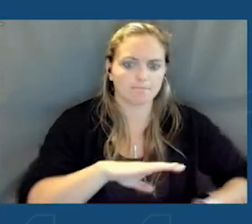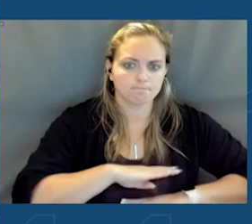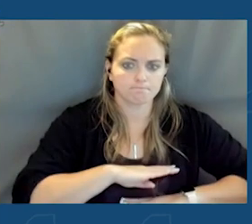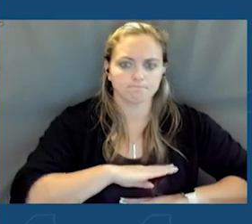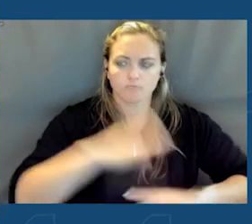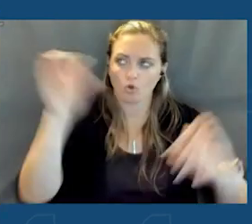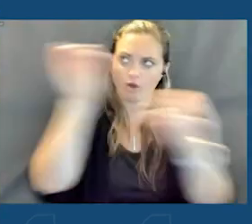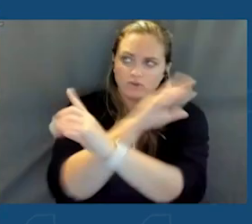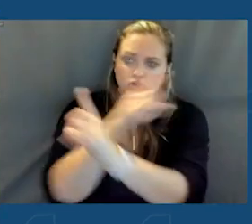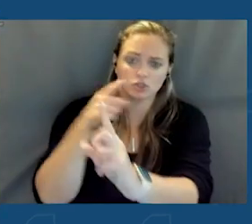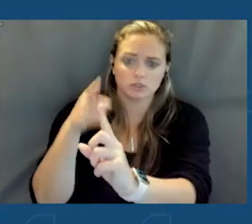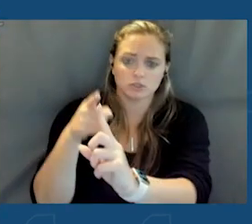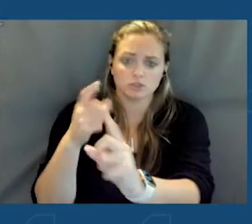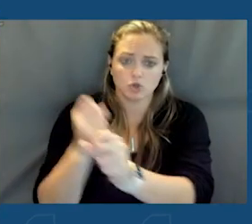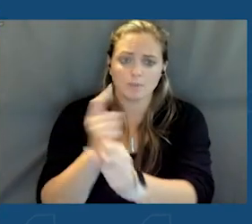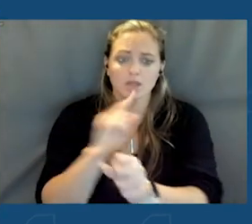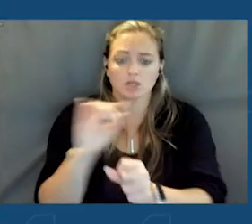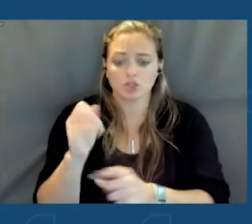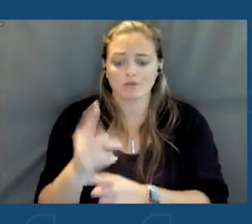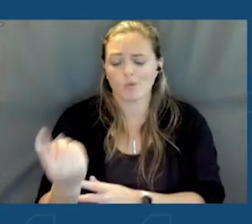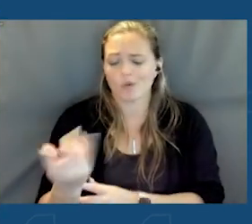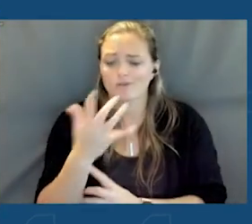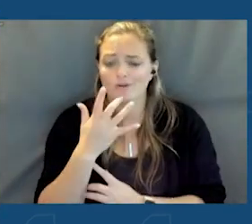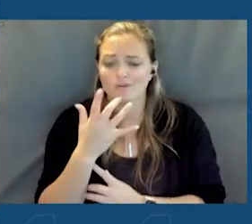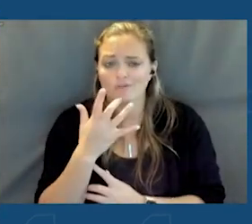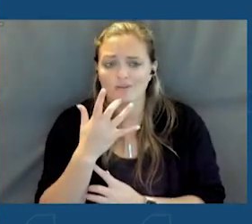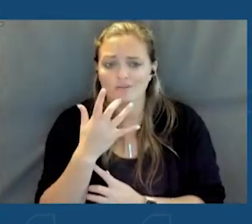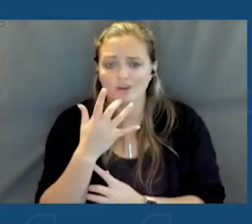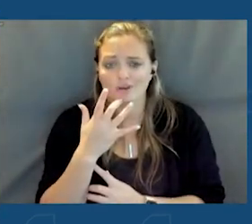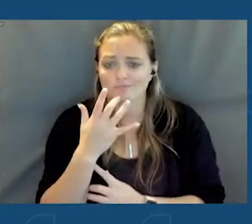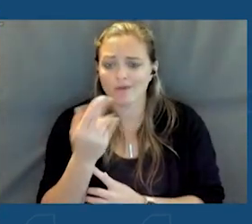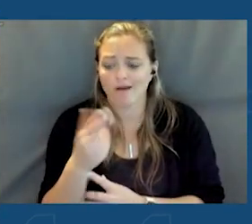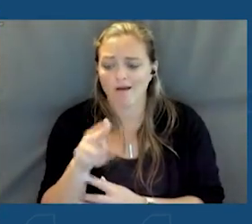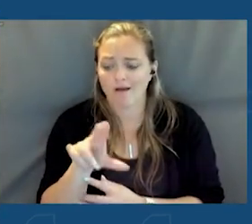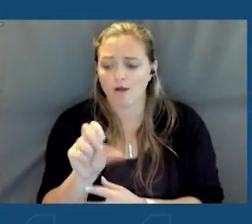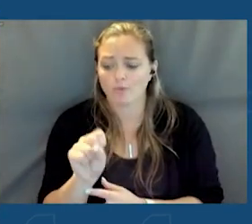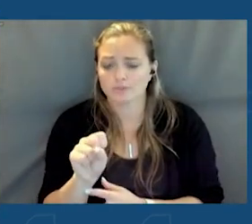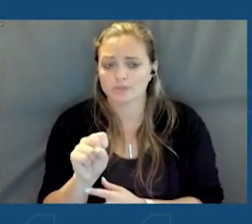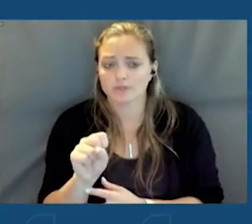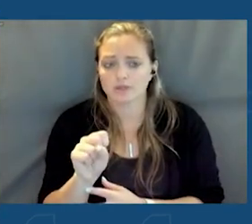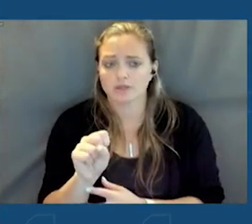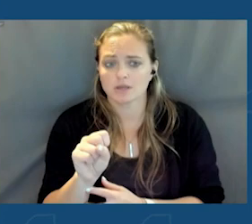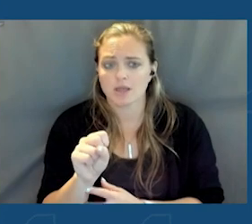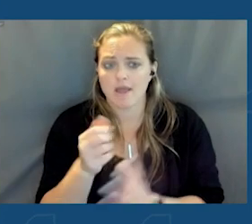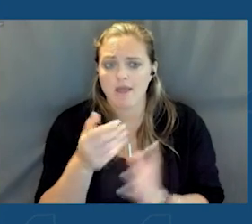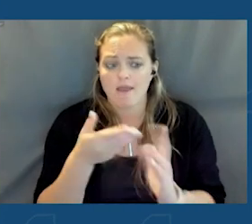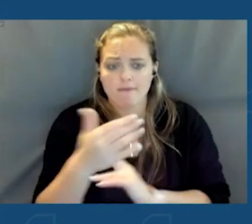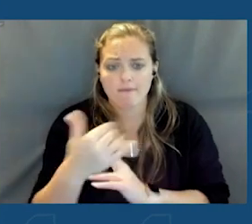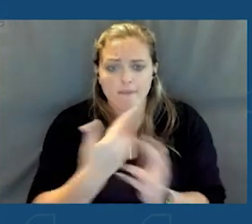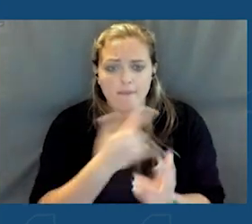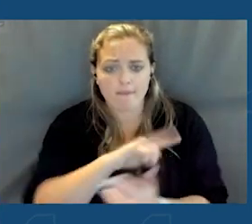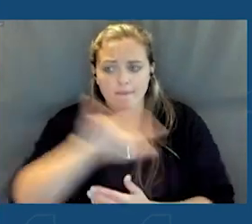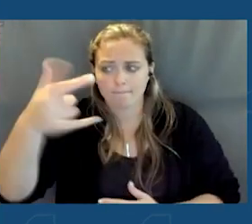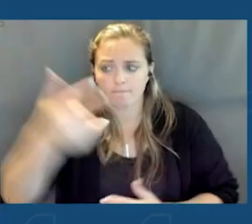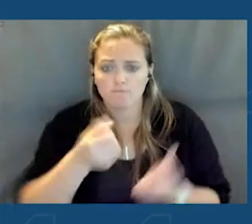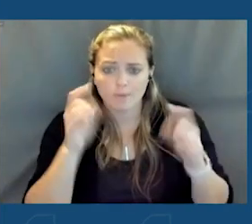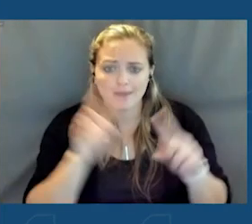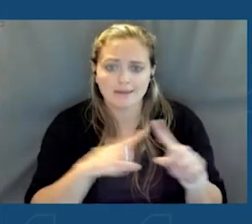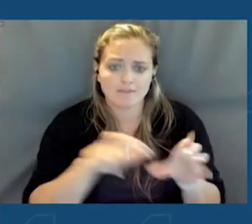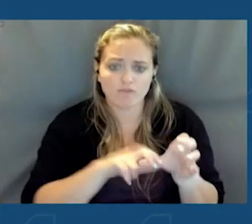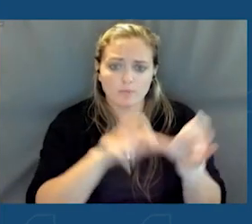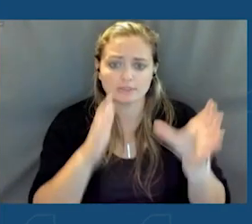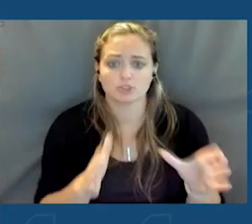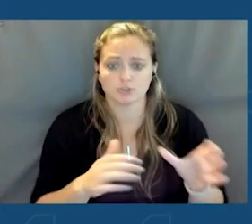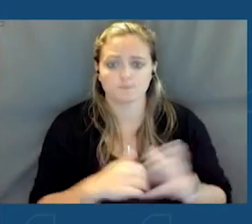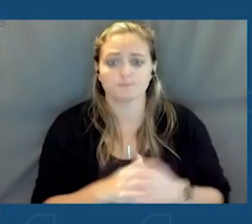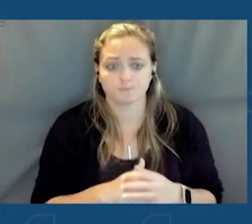JFK one of America's favorite connecting hubs and the gateway of choice for millions of passengers.